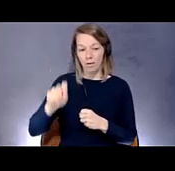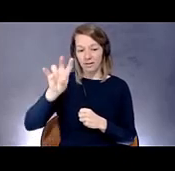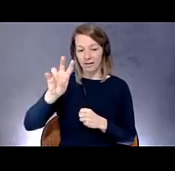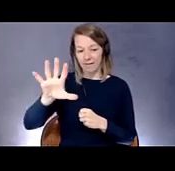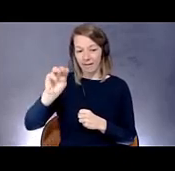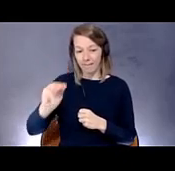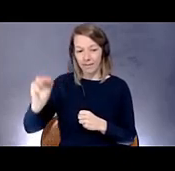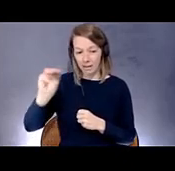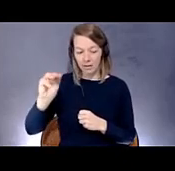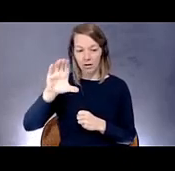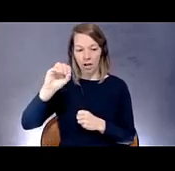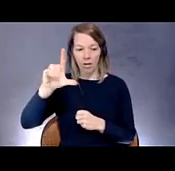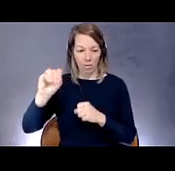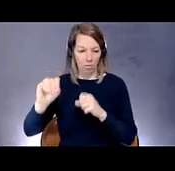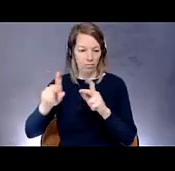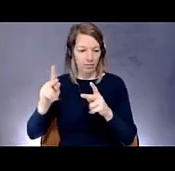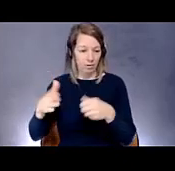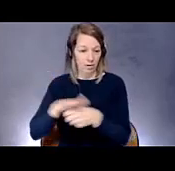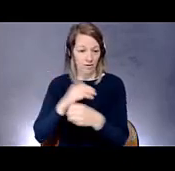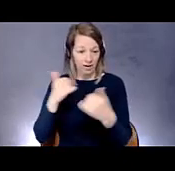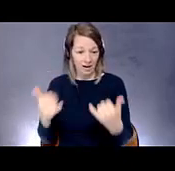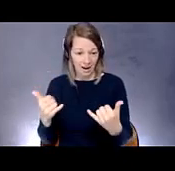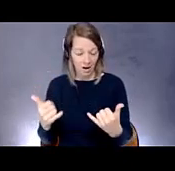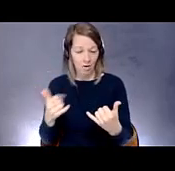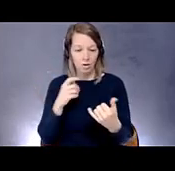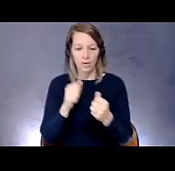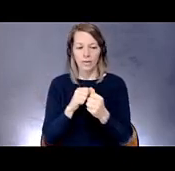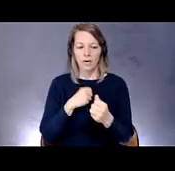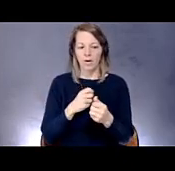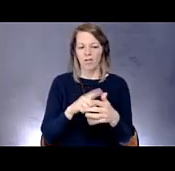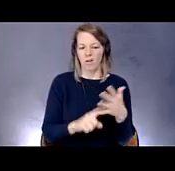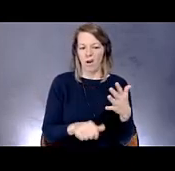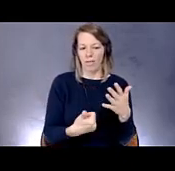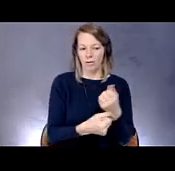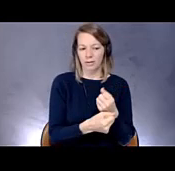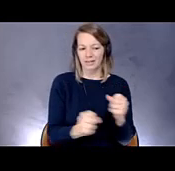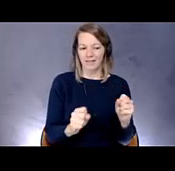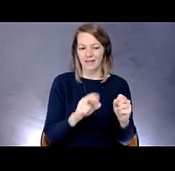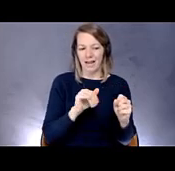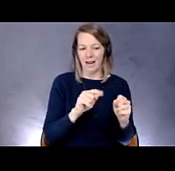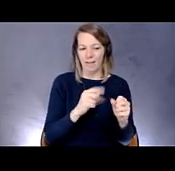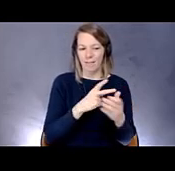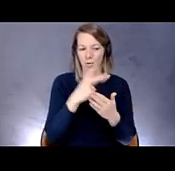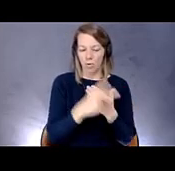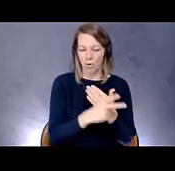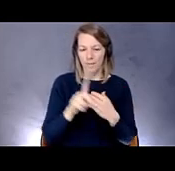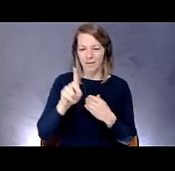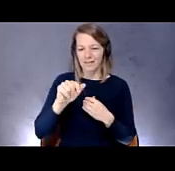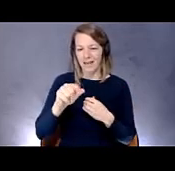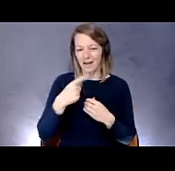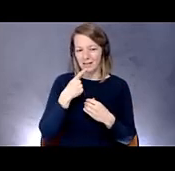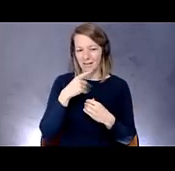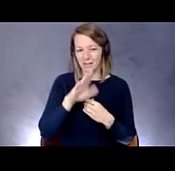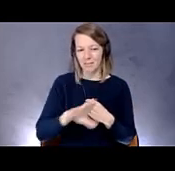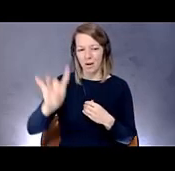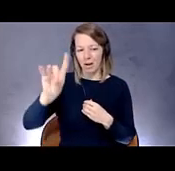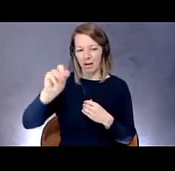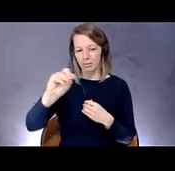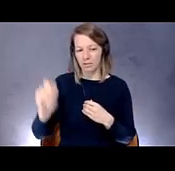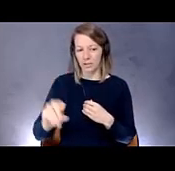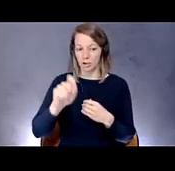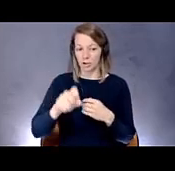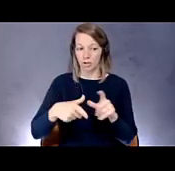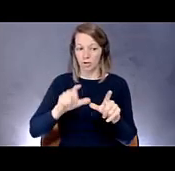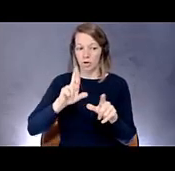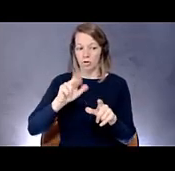million Coloradans that we cover now with our safety net programs, our data and insight indicates about 80% should renew,